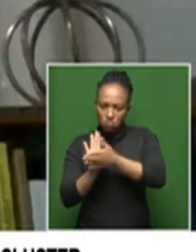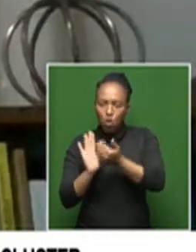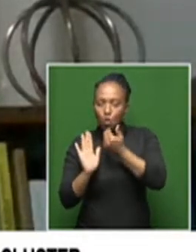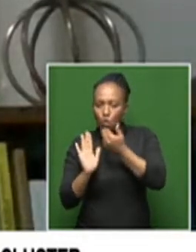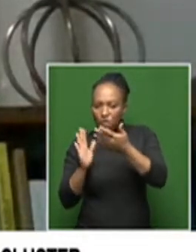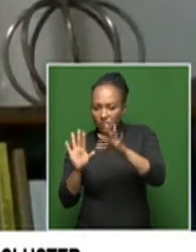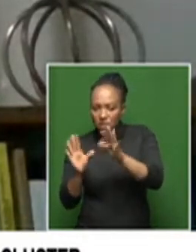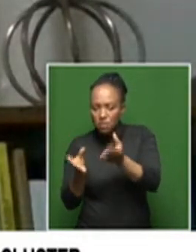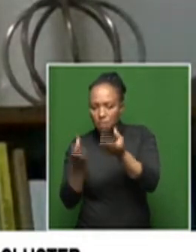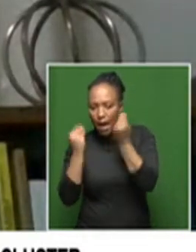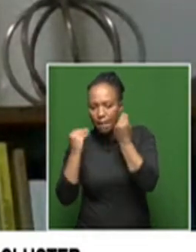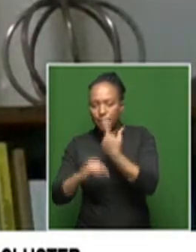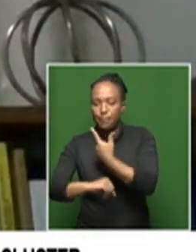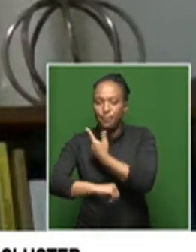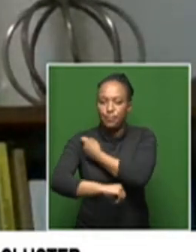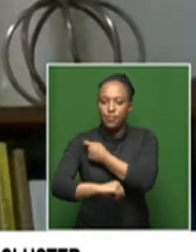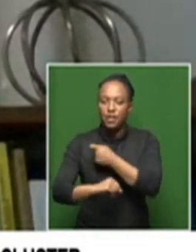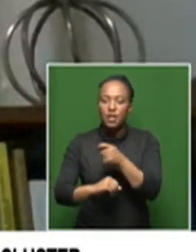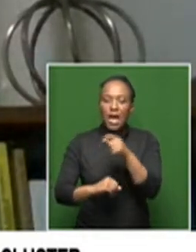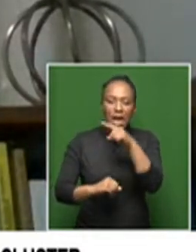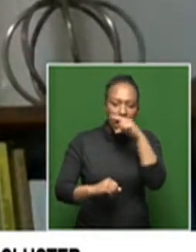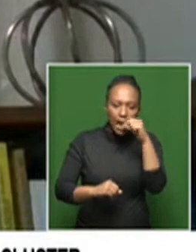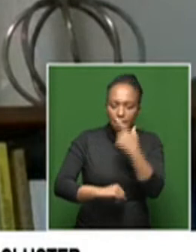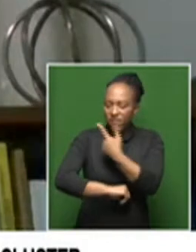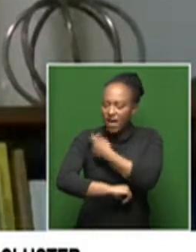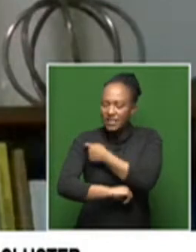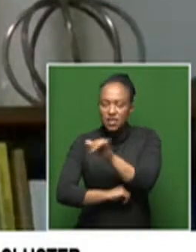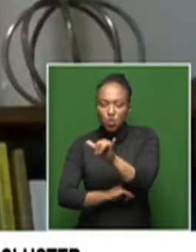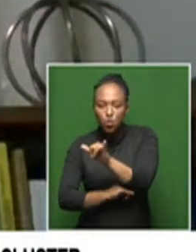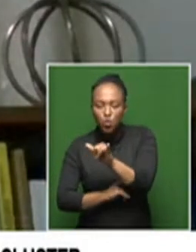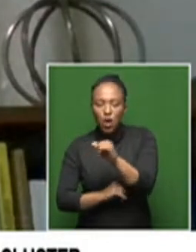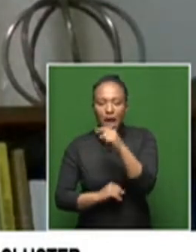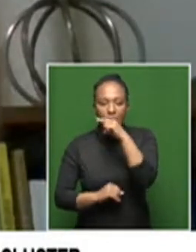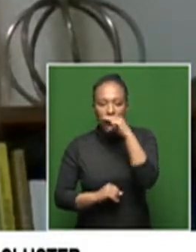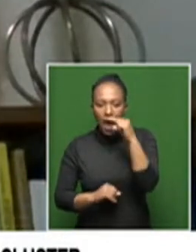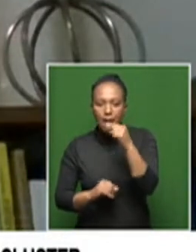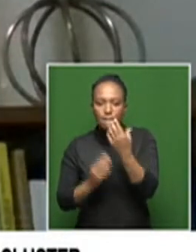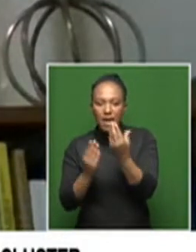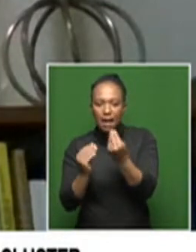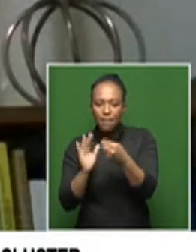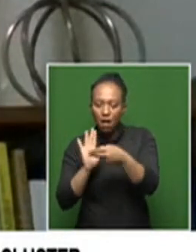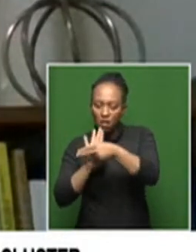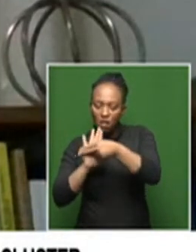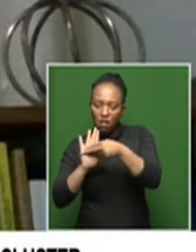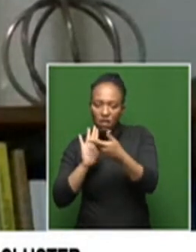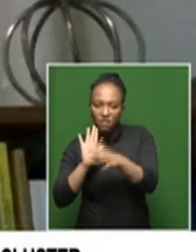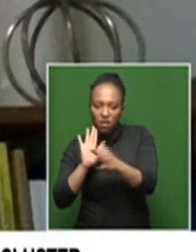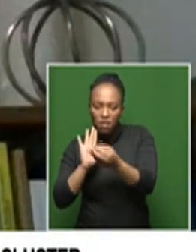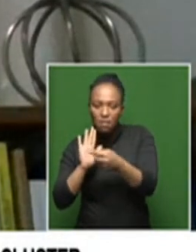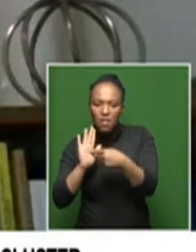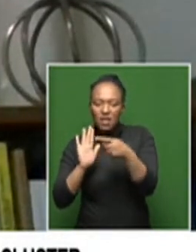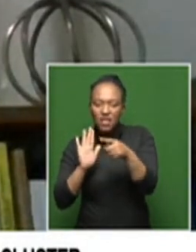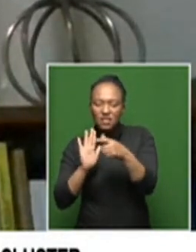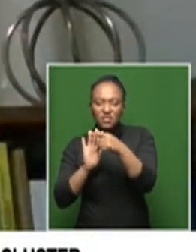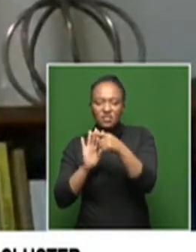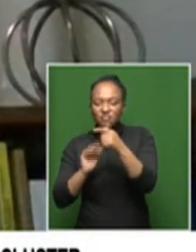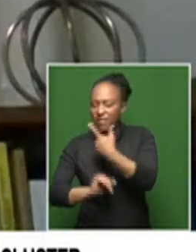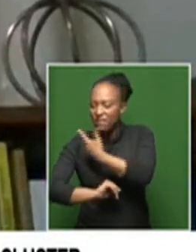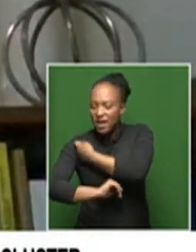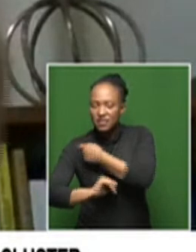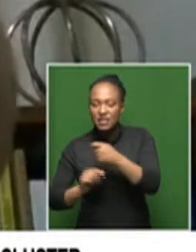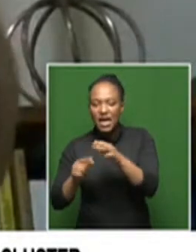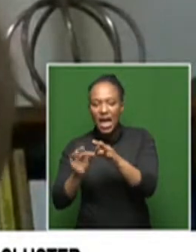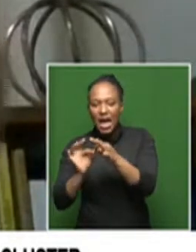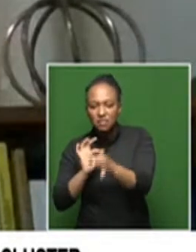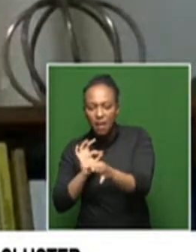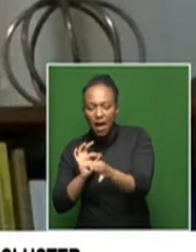got vaccinated, which vaccine they've received, what batch number, when the vaccine gets expired, is it the first